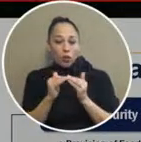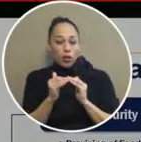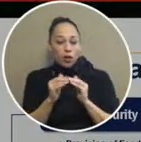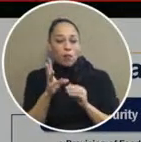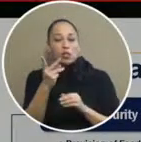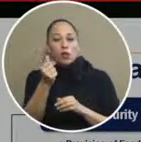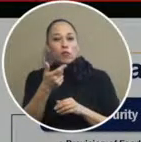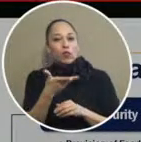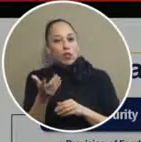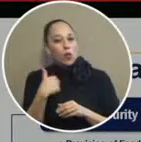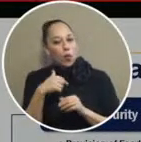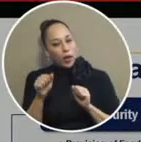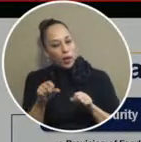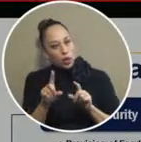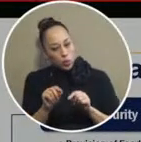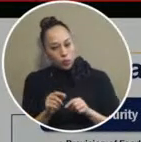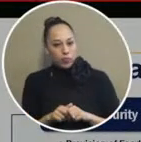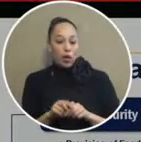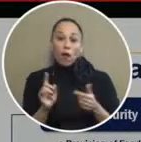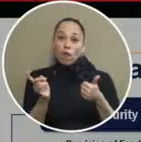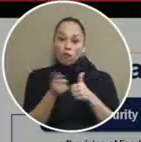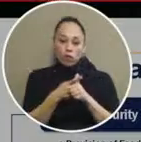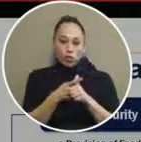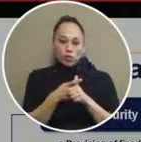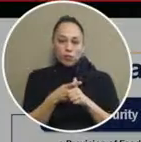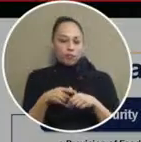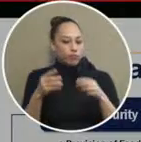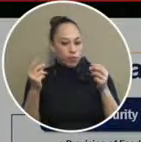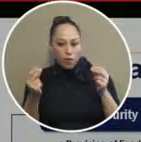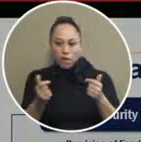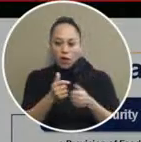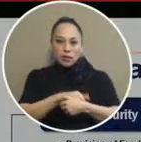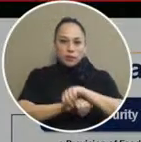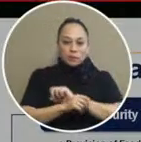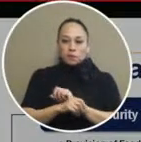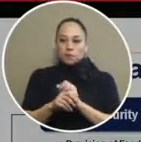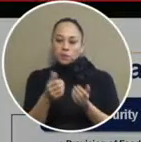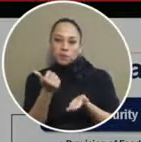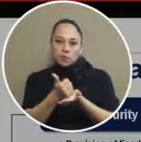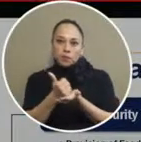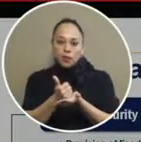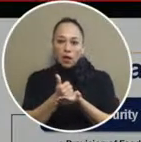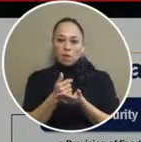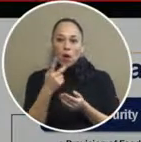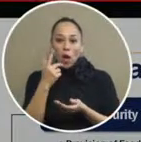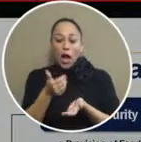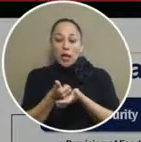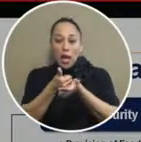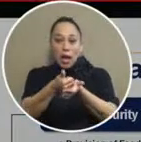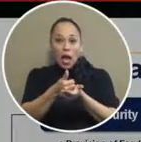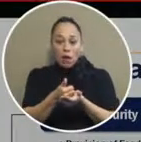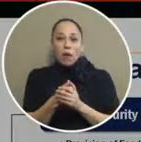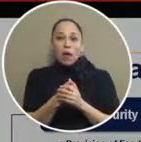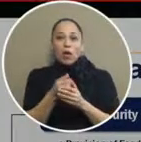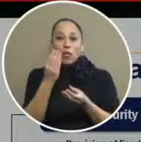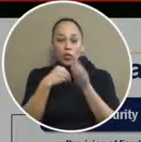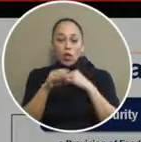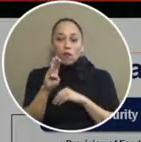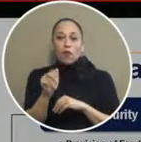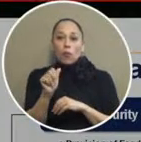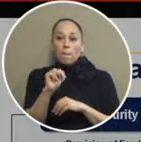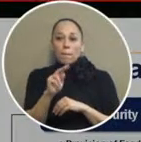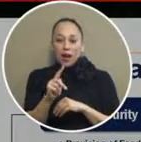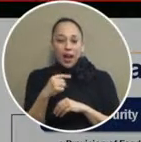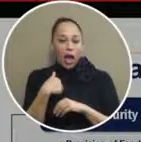of things that we can do. Obviously, we stepped up right off the bat and offered that assistance to the food bank. I have been